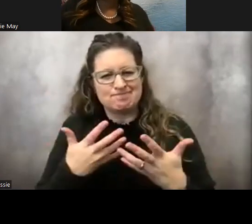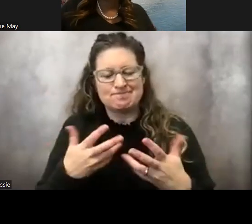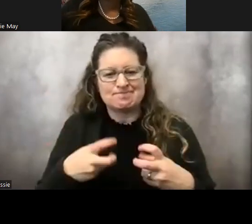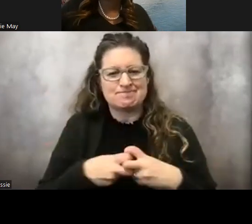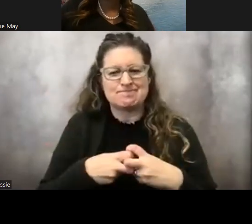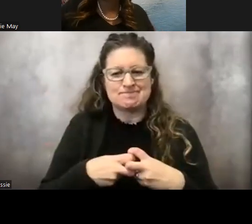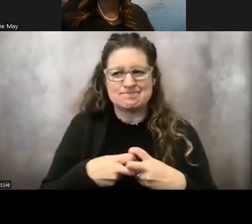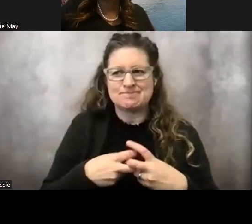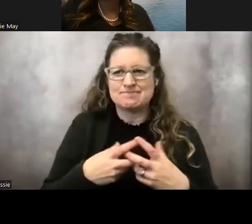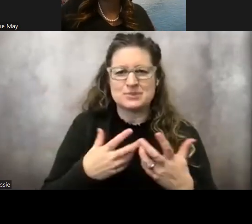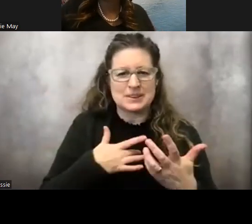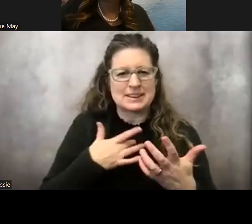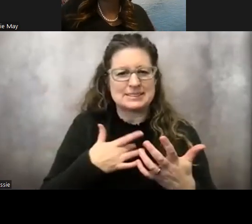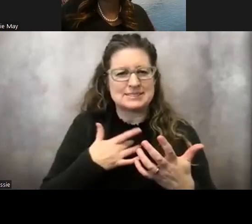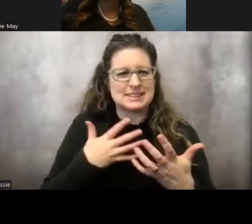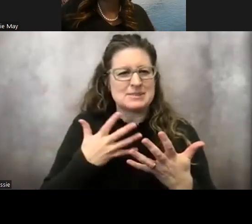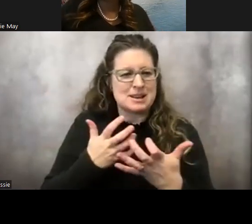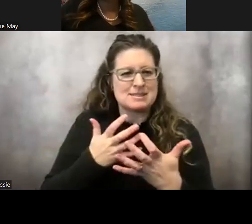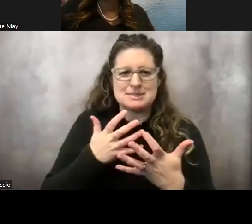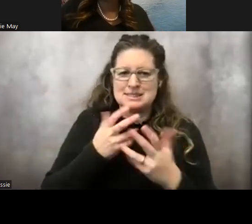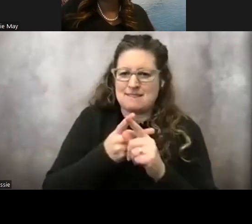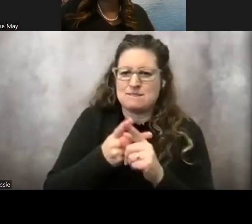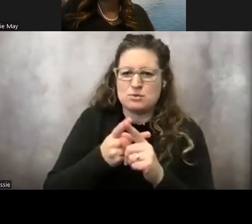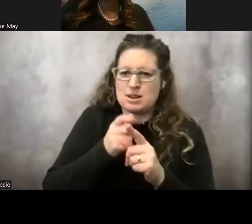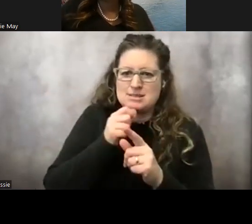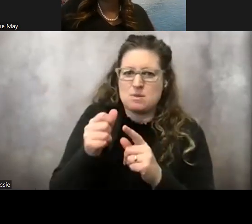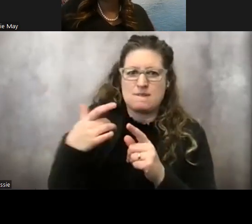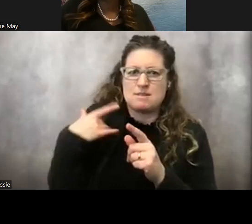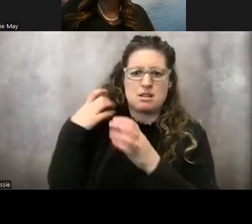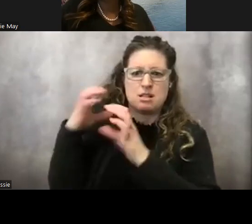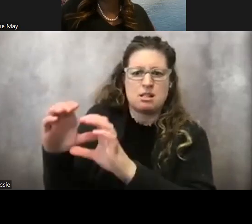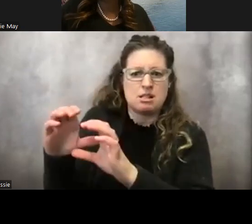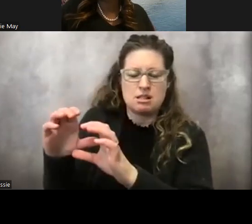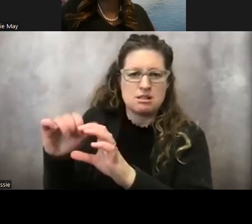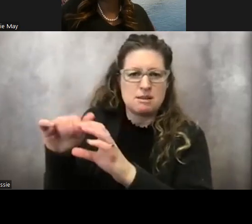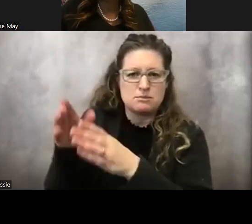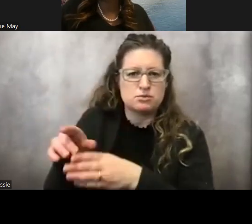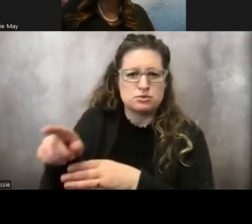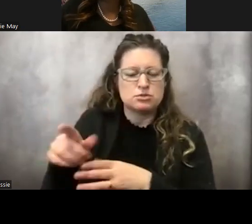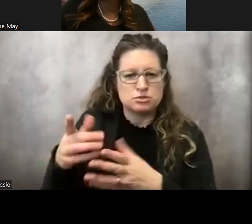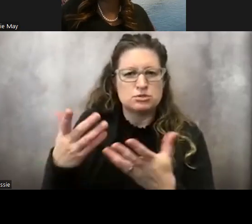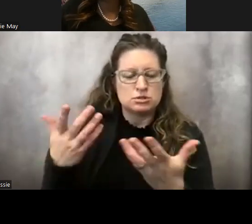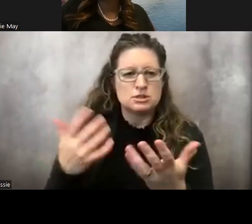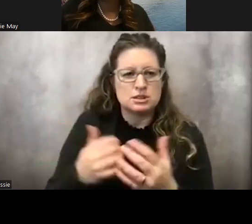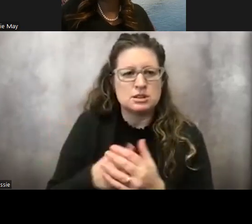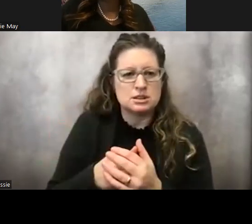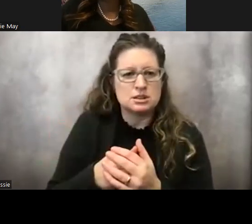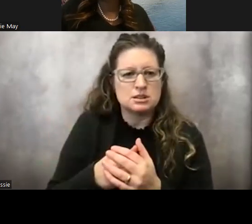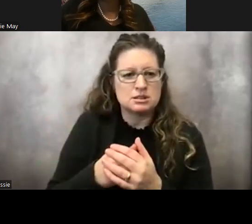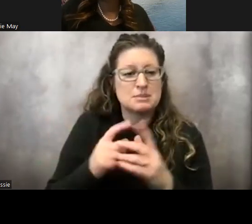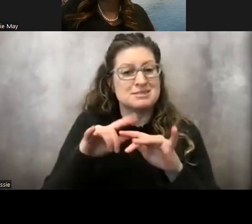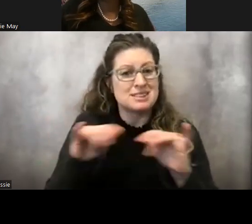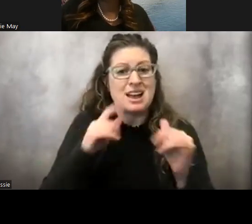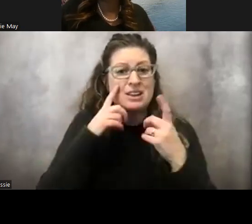wanting to be careful of that. And at the same time, I agree with you, Dr. Preston, that